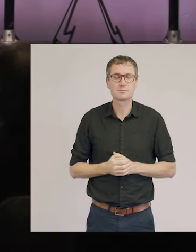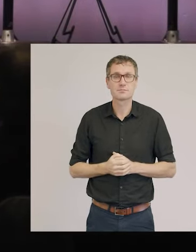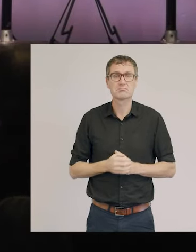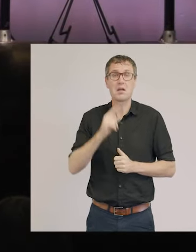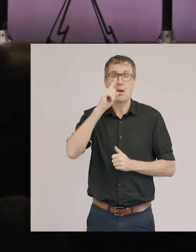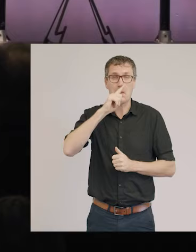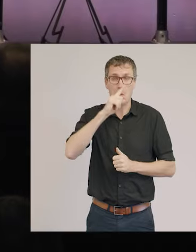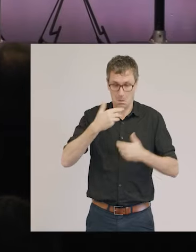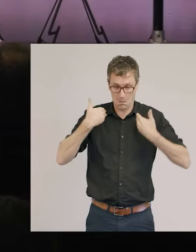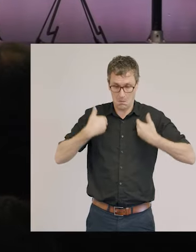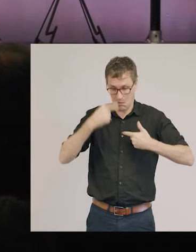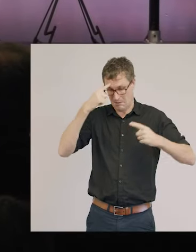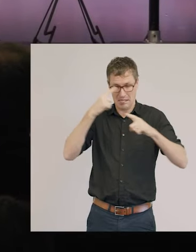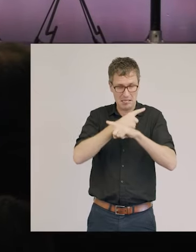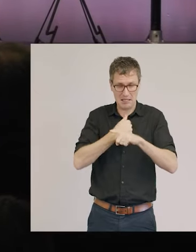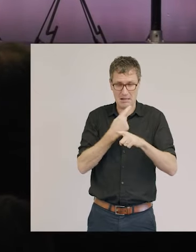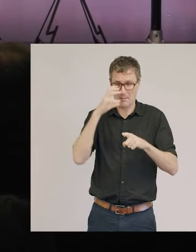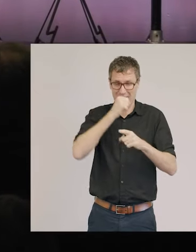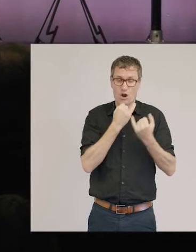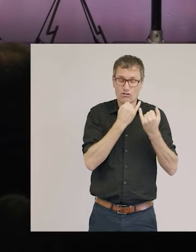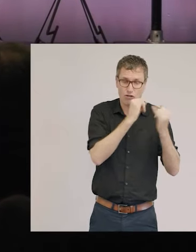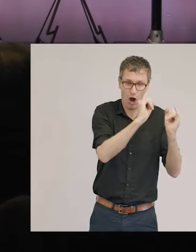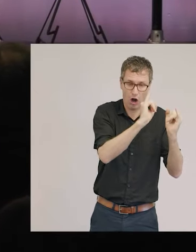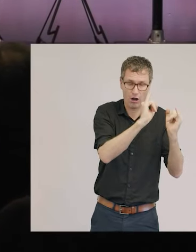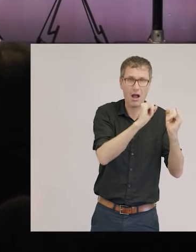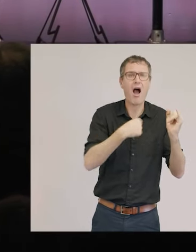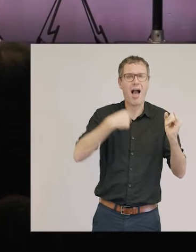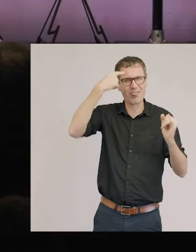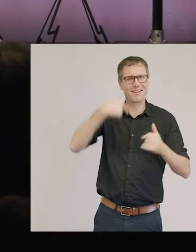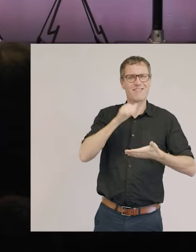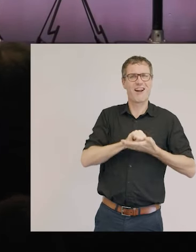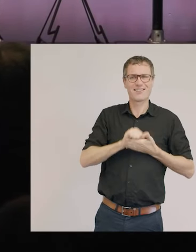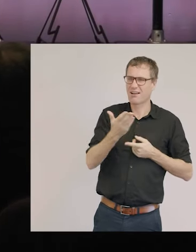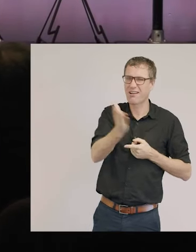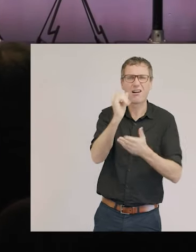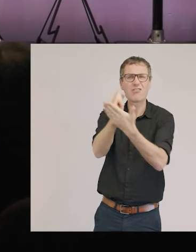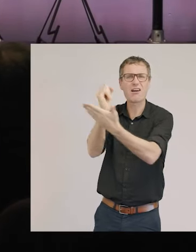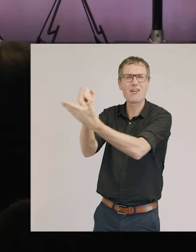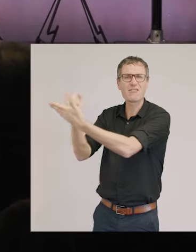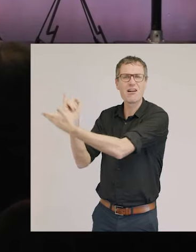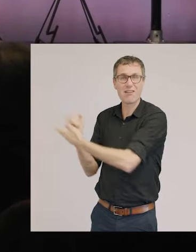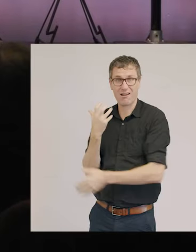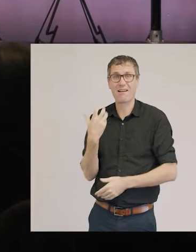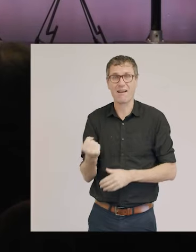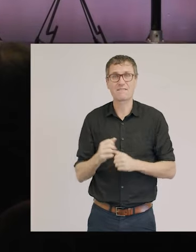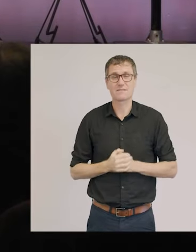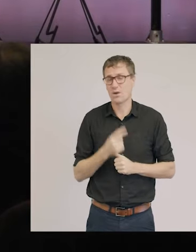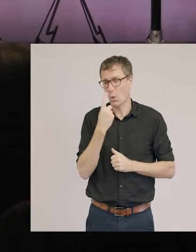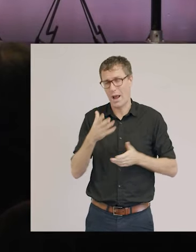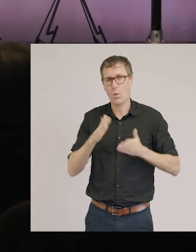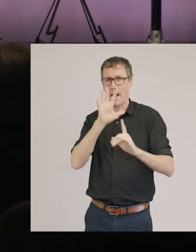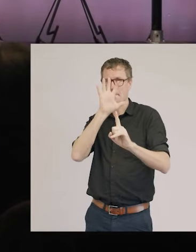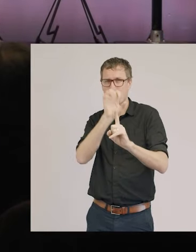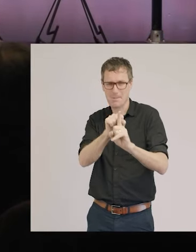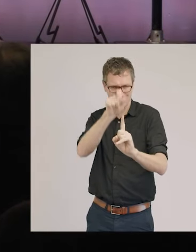deception is they usually think everybody else is in deception, that they're the only one that's got the right way of thinking. And that often is